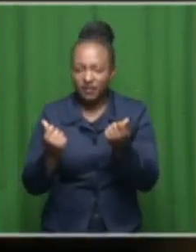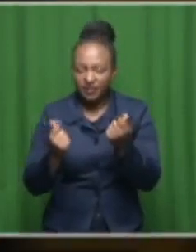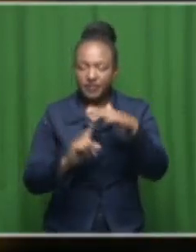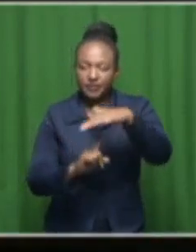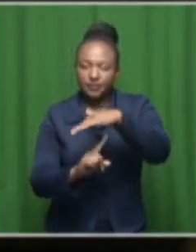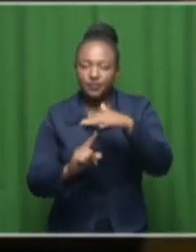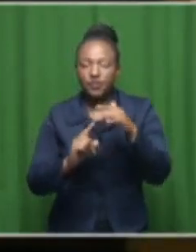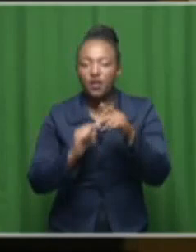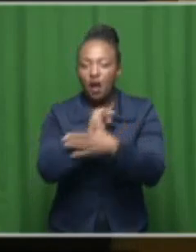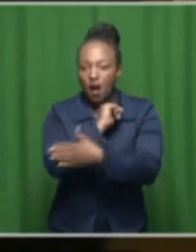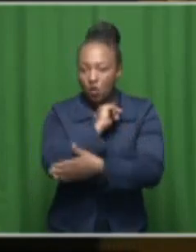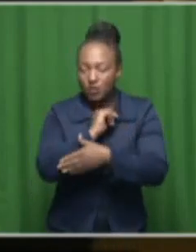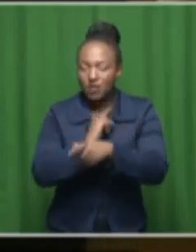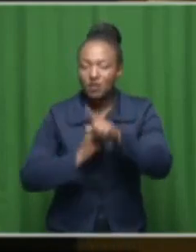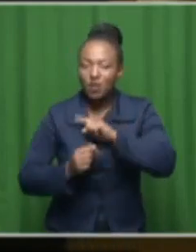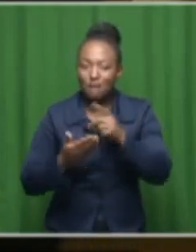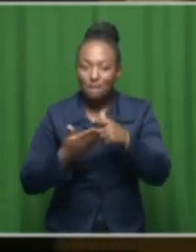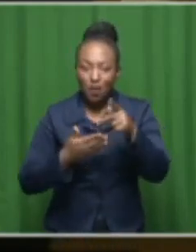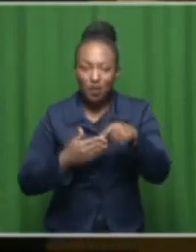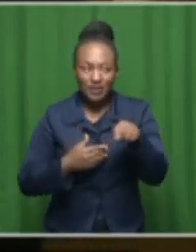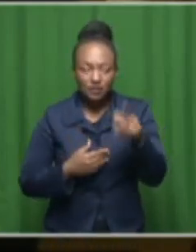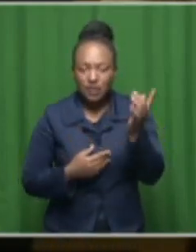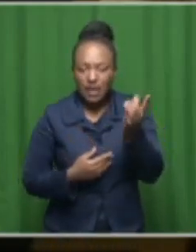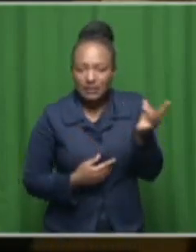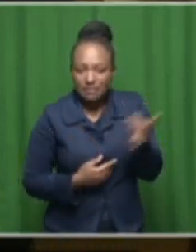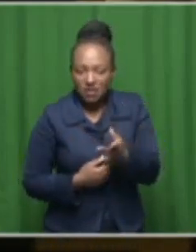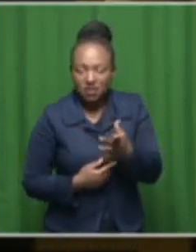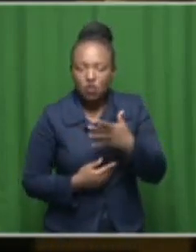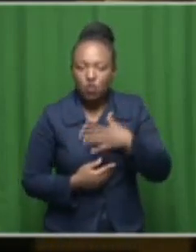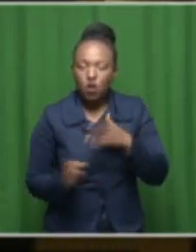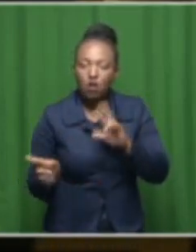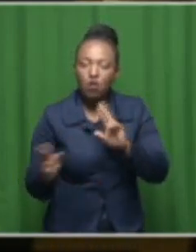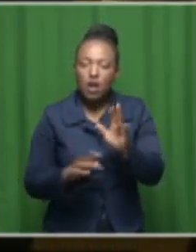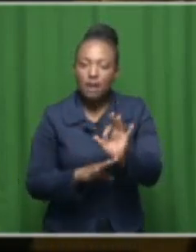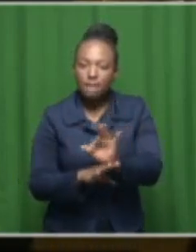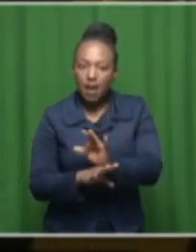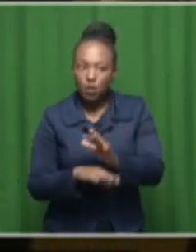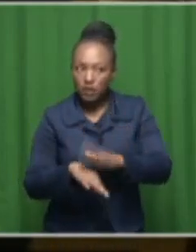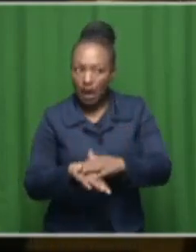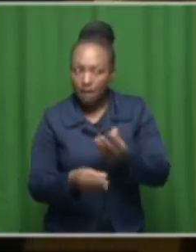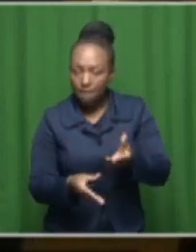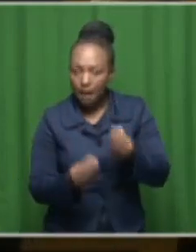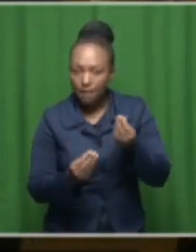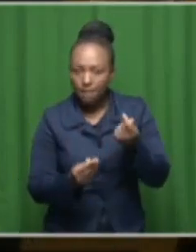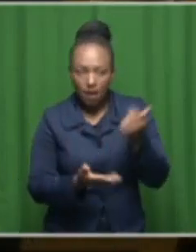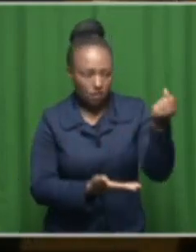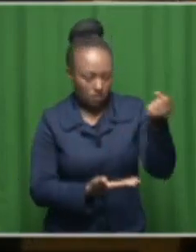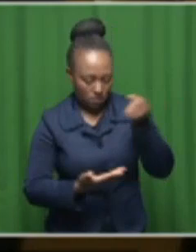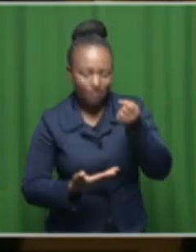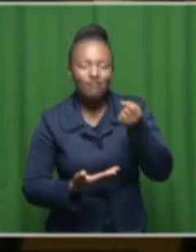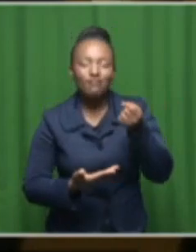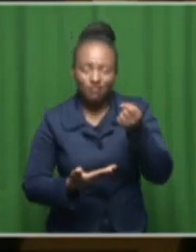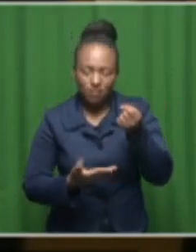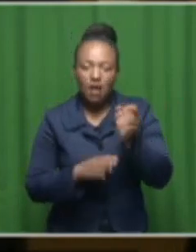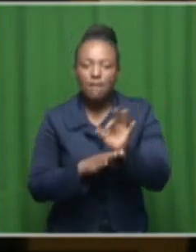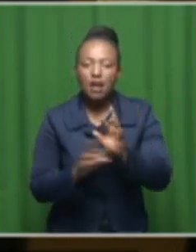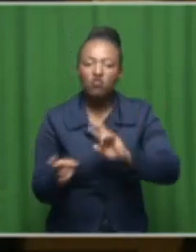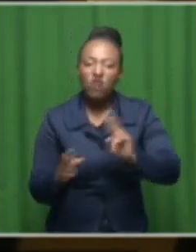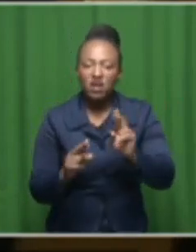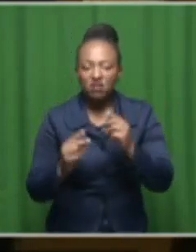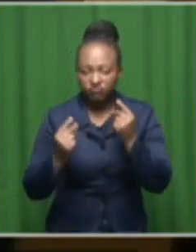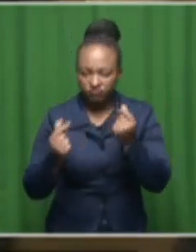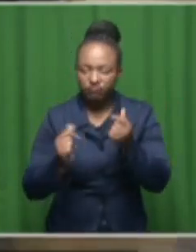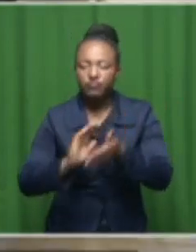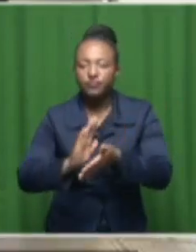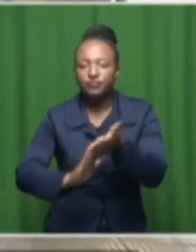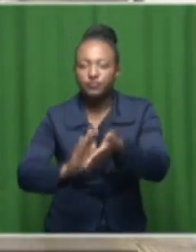to be an expensive project, but we want to be ready with the planning for when that day comes. So this is the next phase, as you